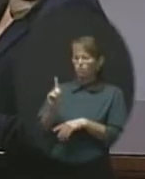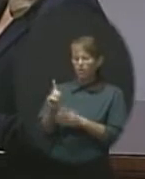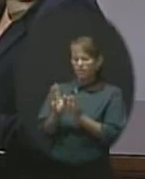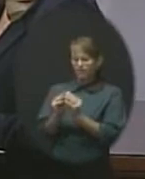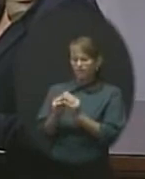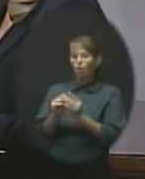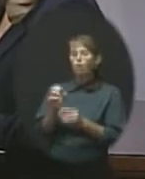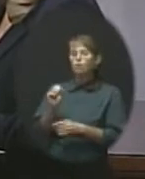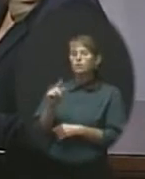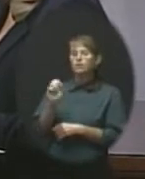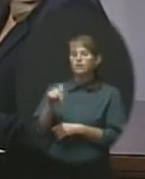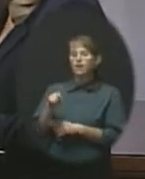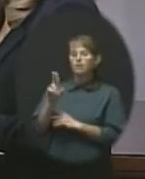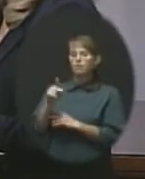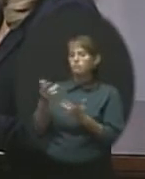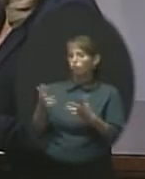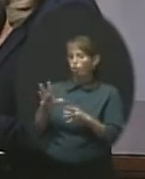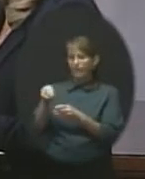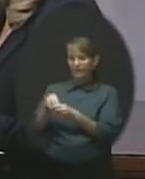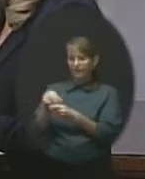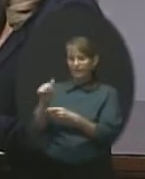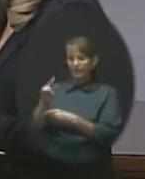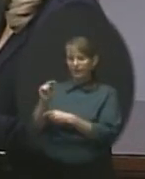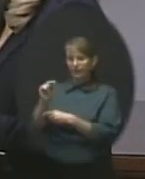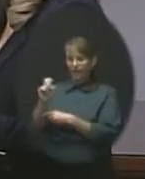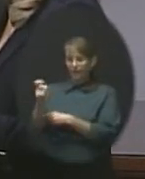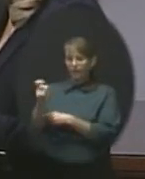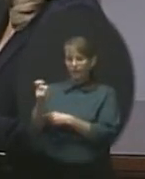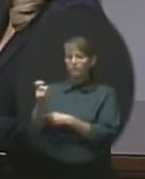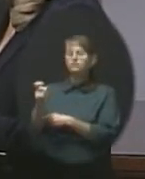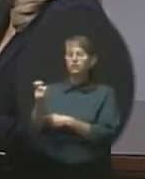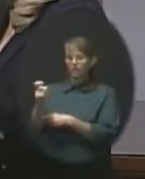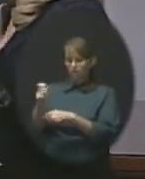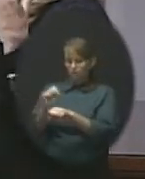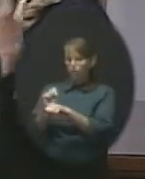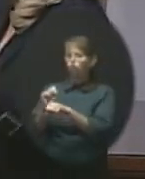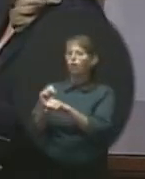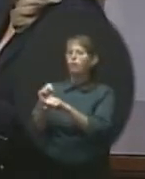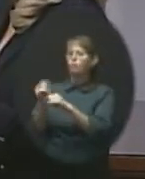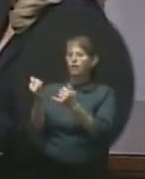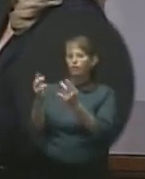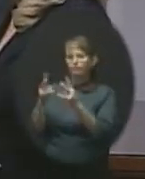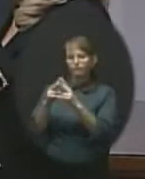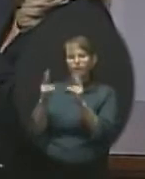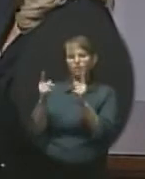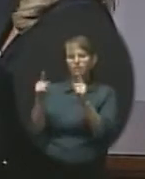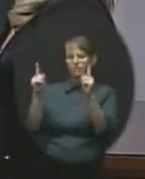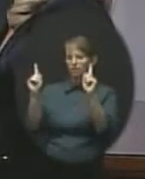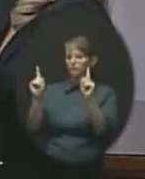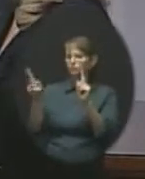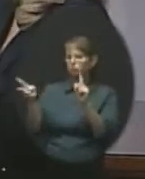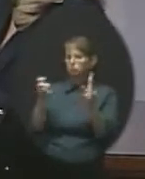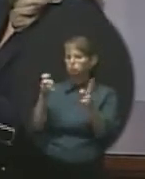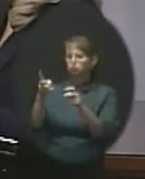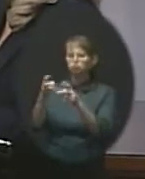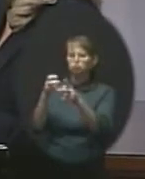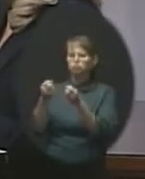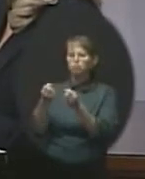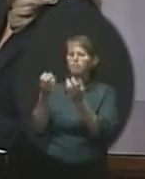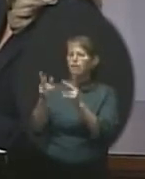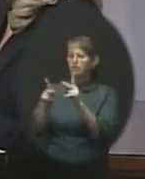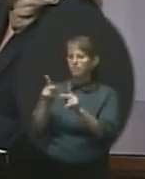there now. So they're in the annex, operating now, very successful, and pulled in lots of folks from that